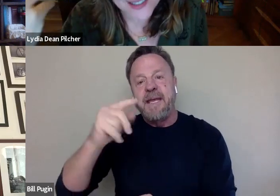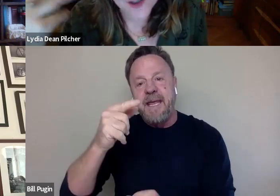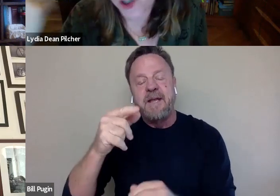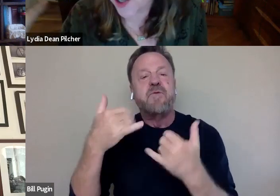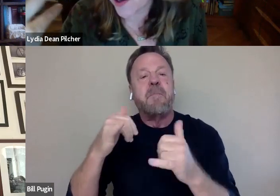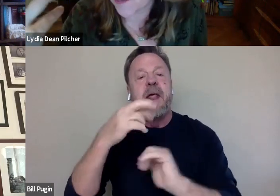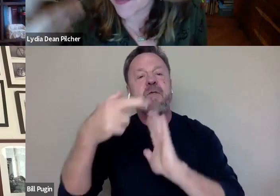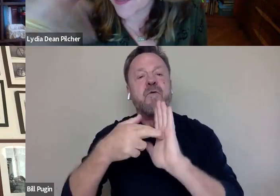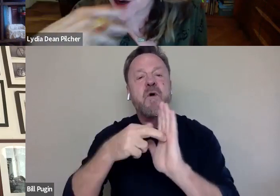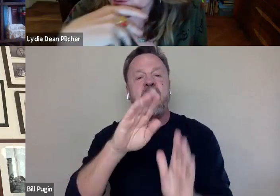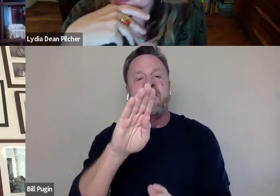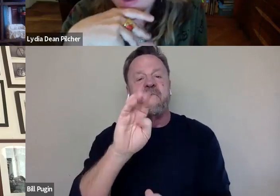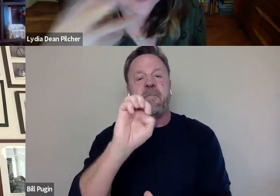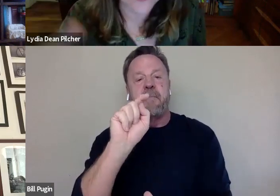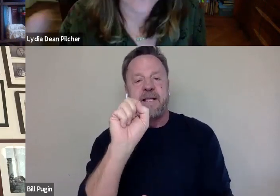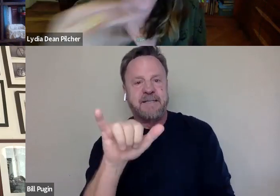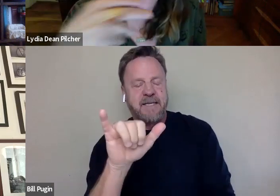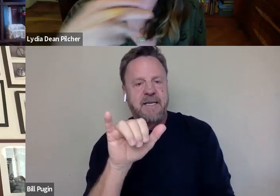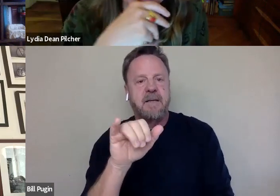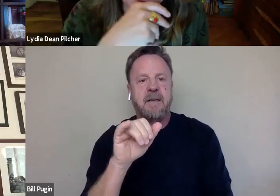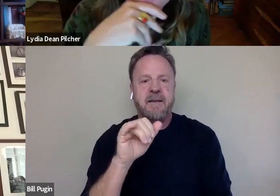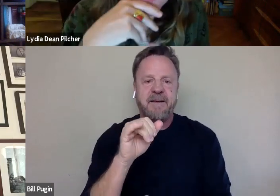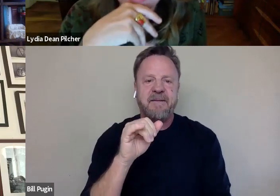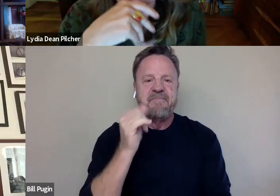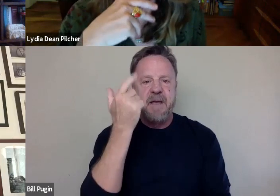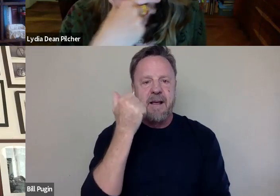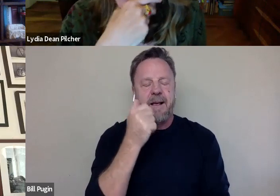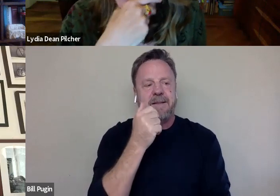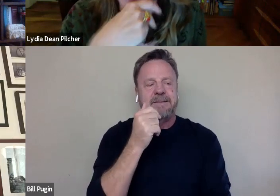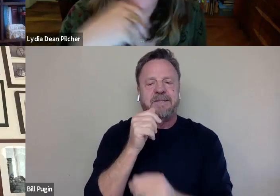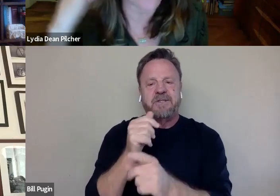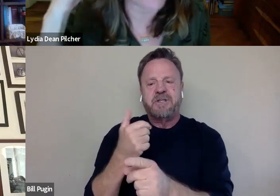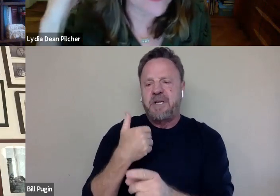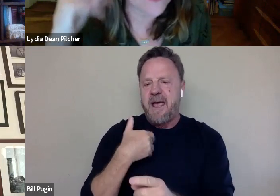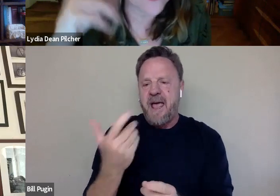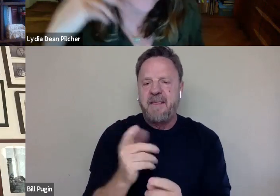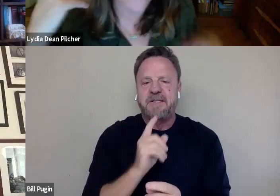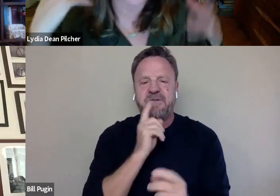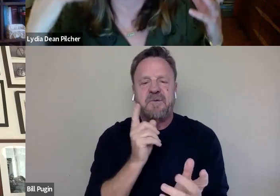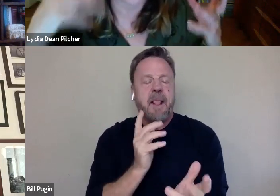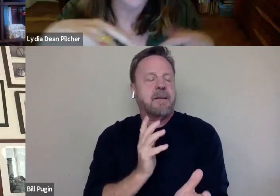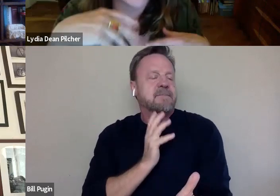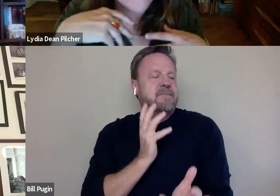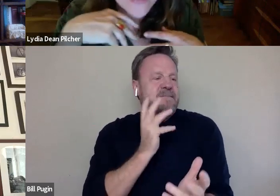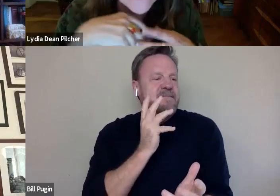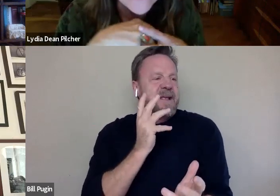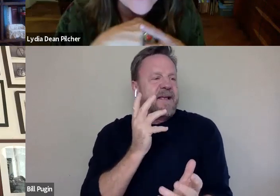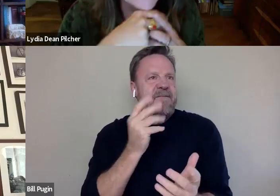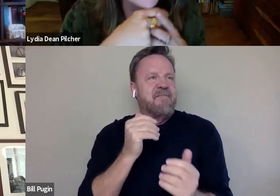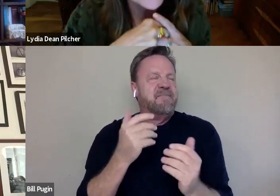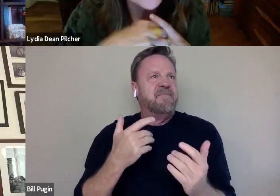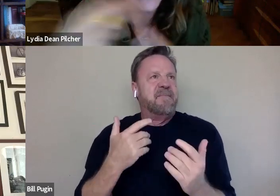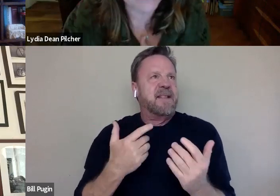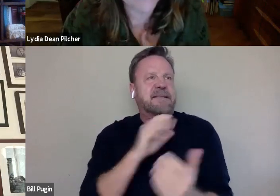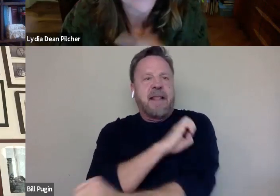because she, as Ginny just said, she had this kind of joie de vivre, this kind of, vitality.